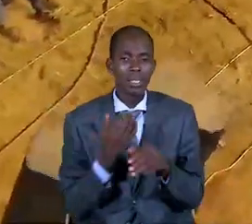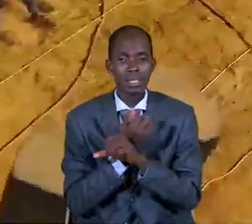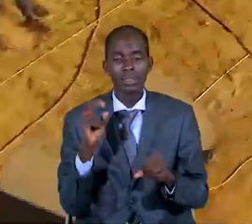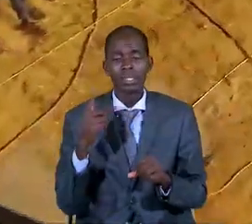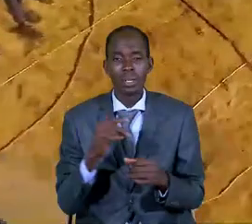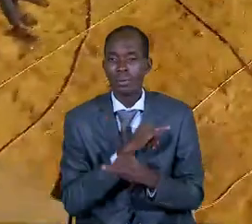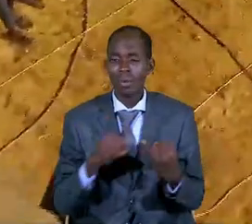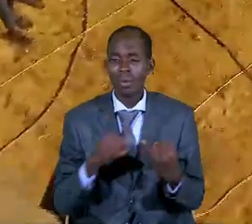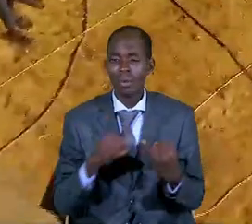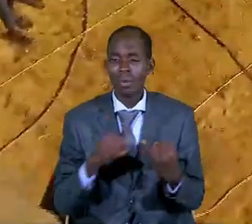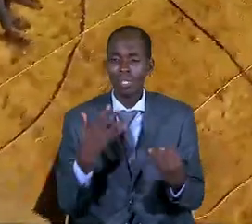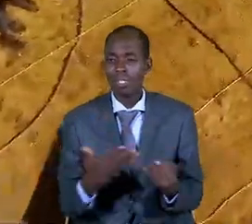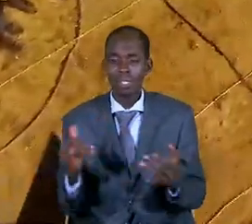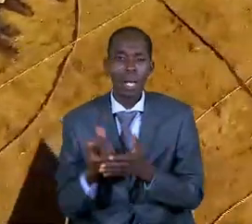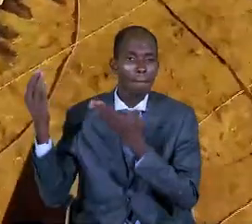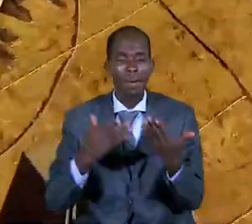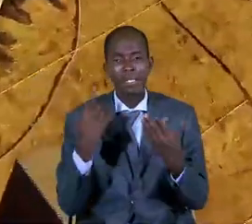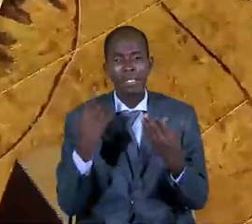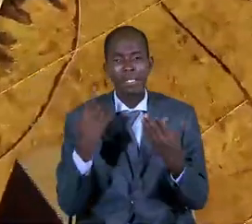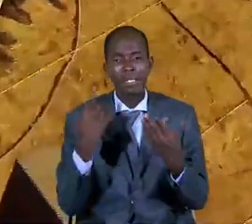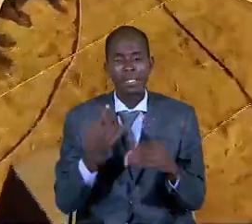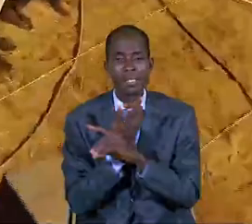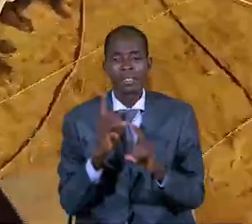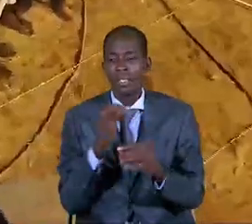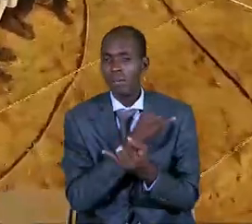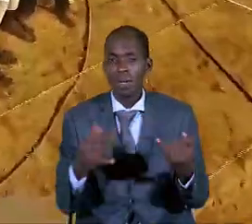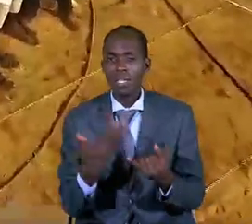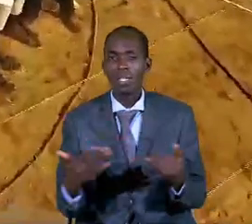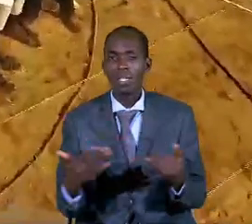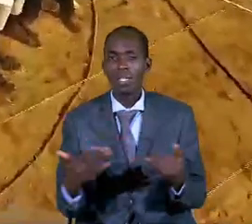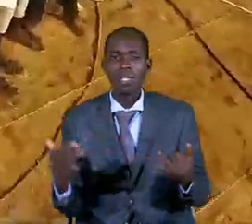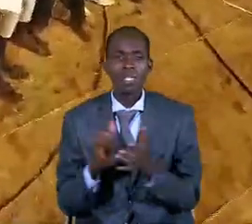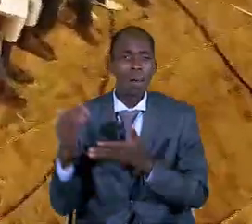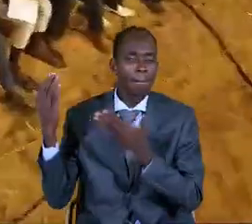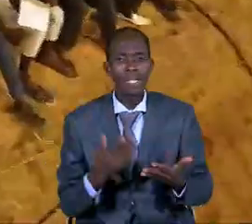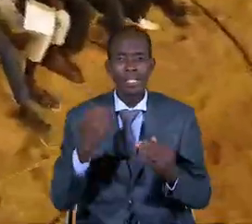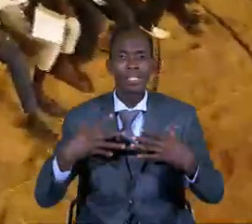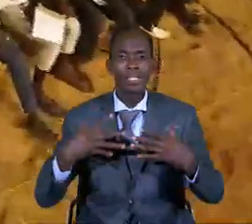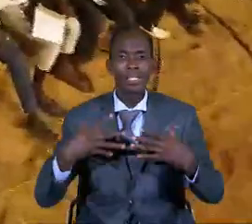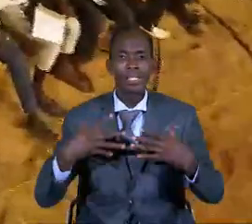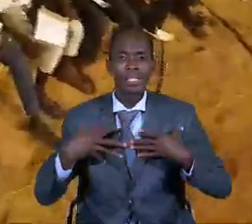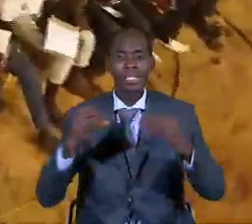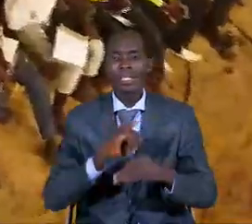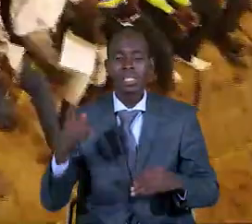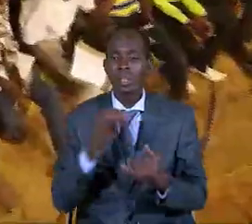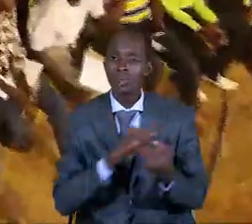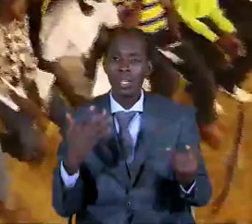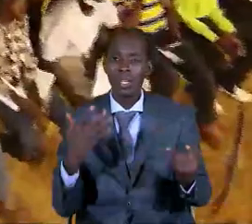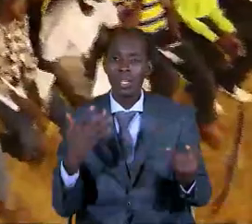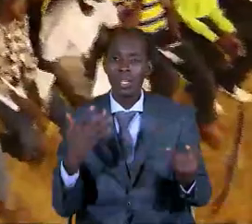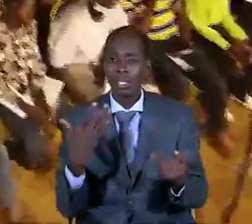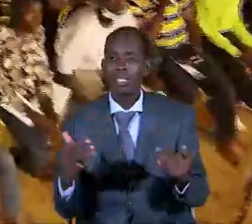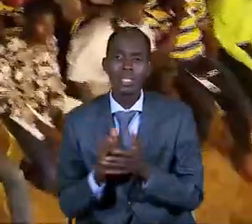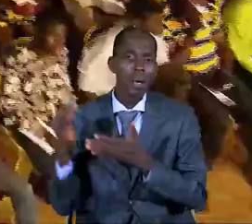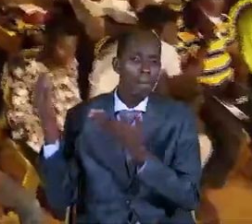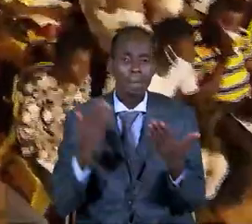thing that brings the deliverance, the final thing that brings the healing, the final thing that brings